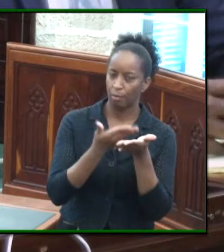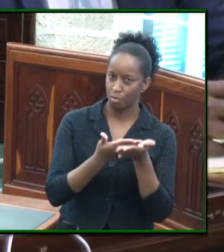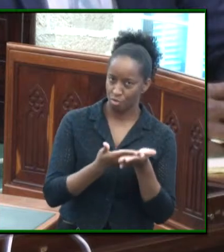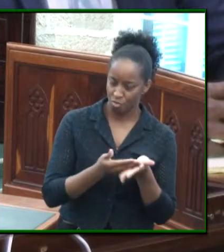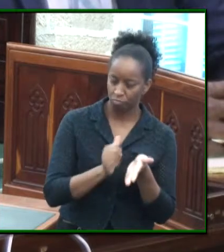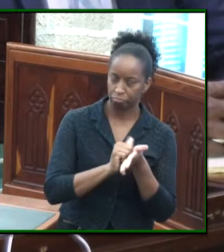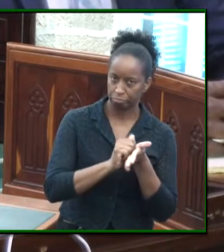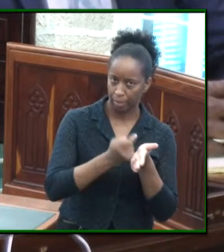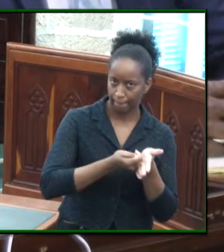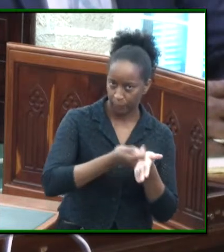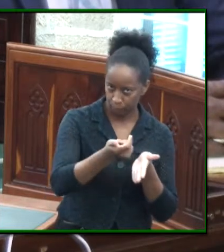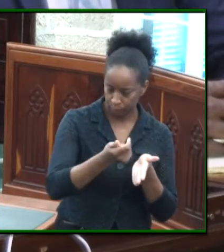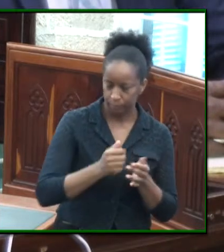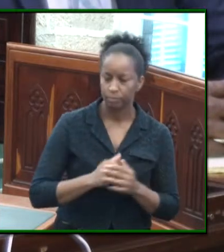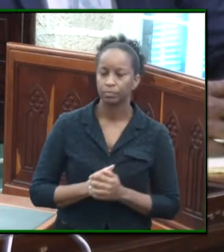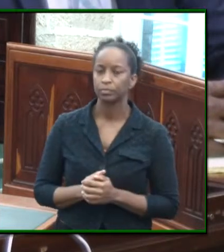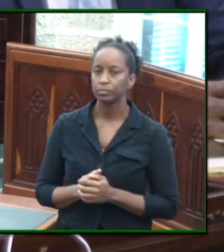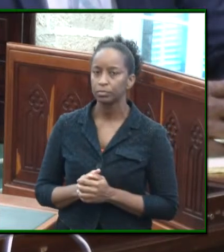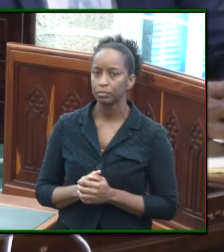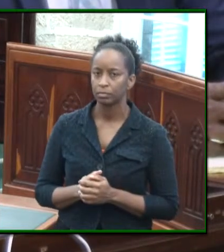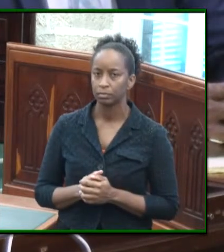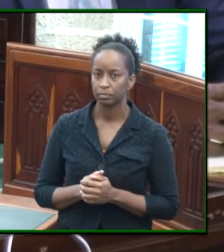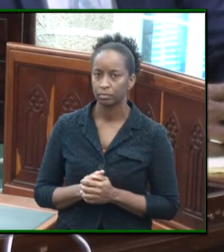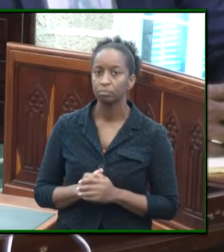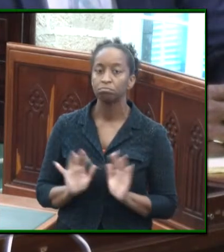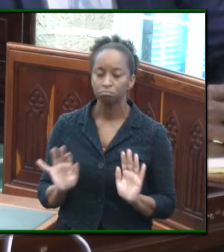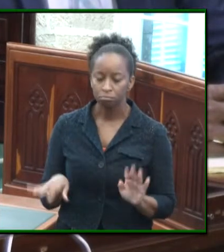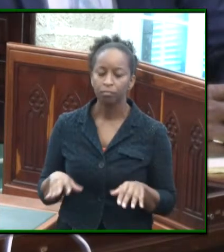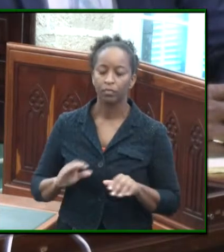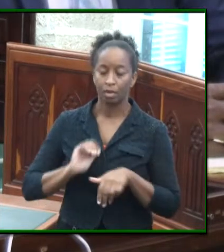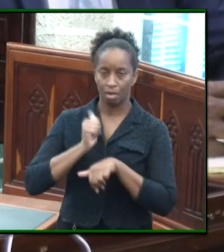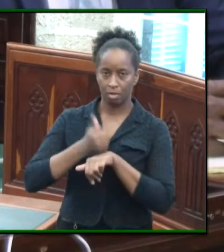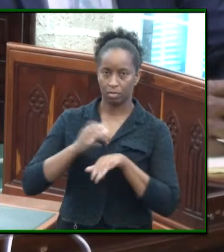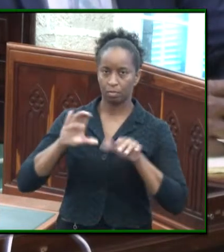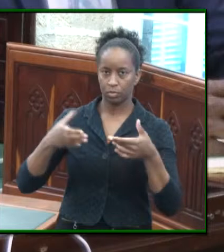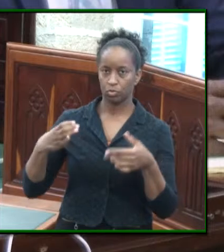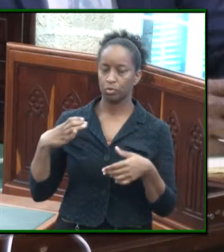The work of that committee still continues.